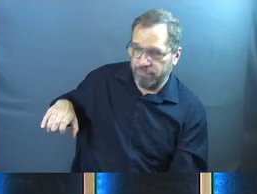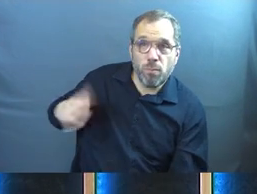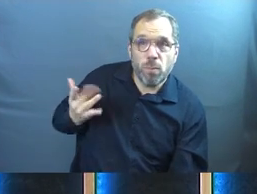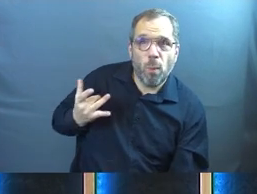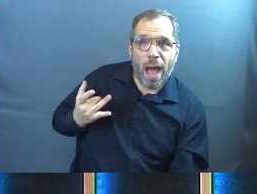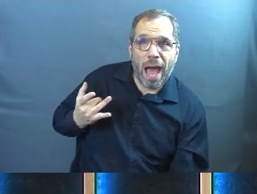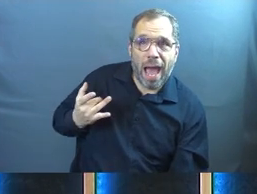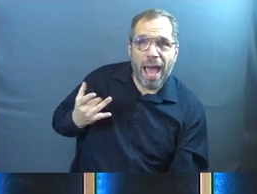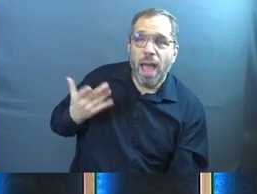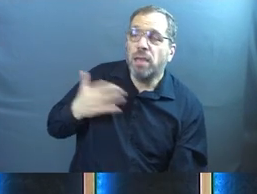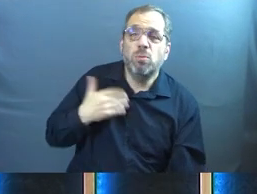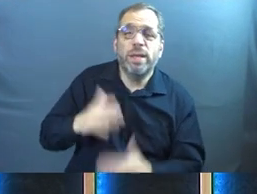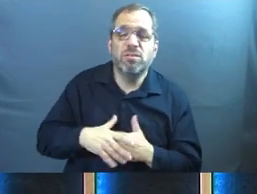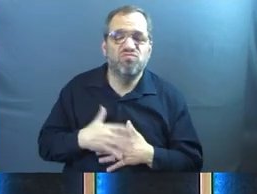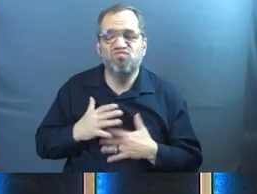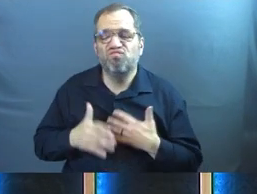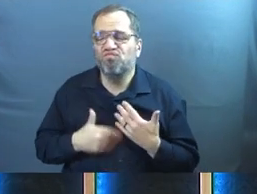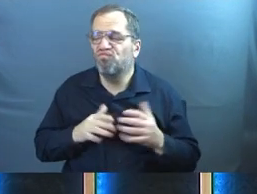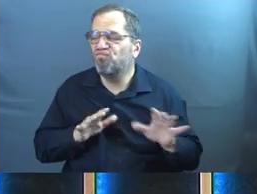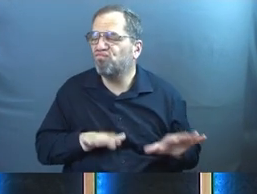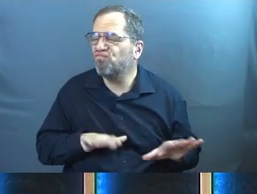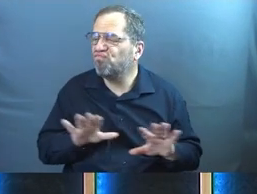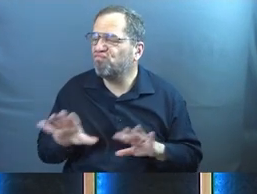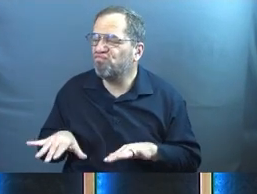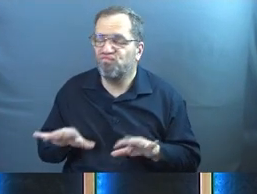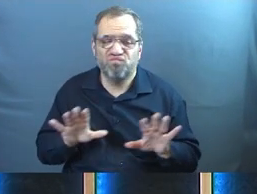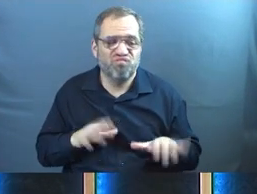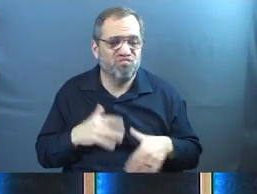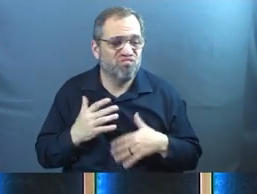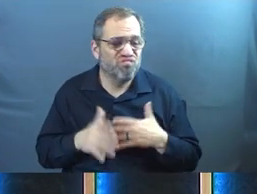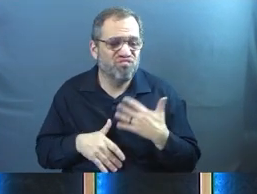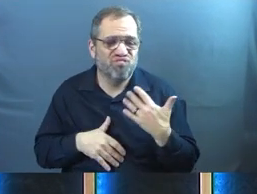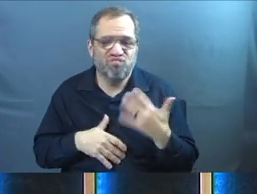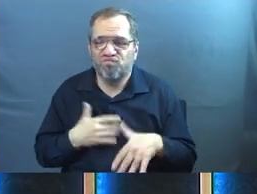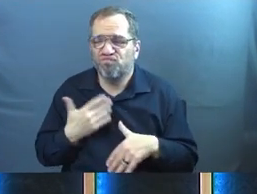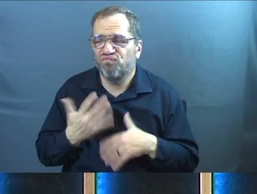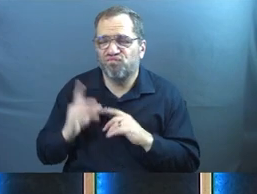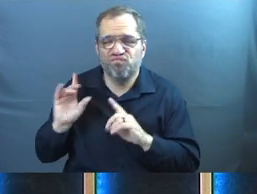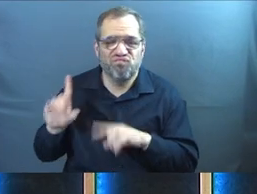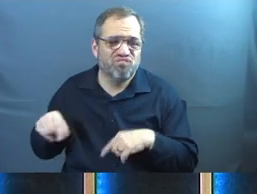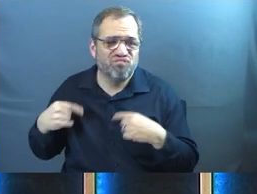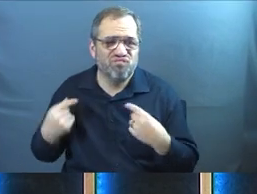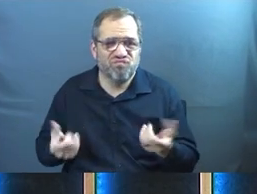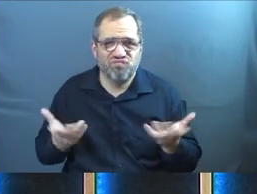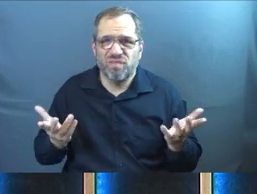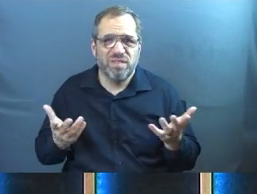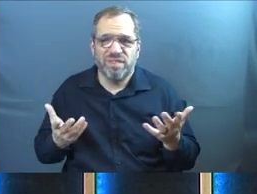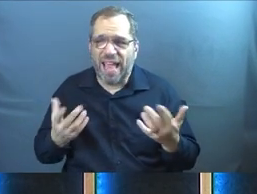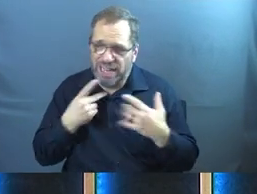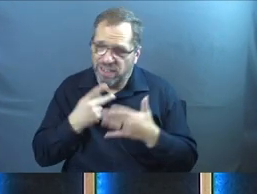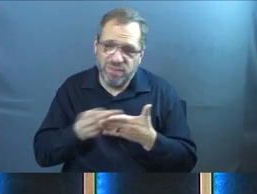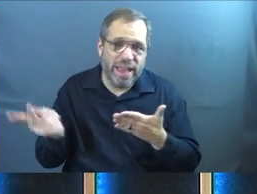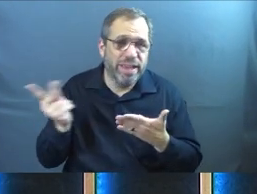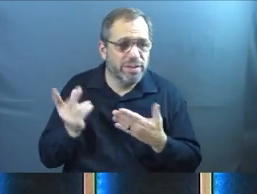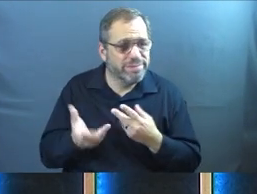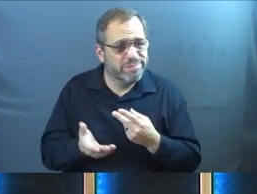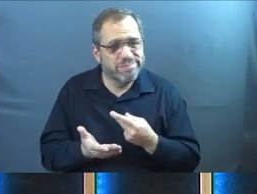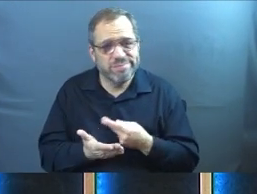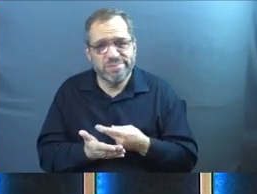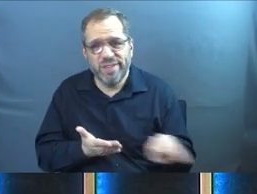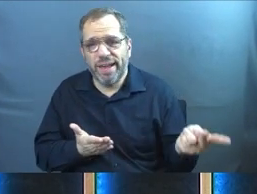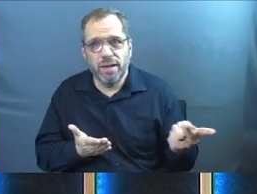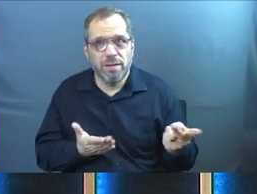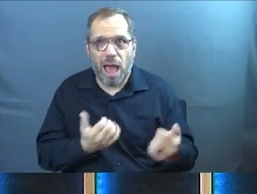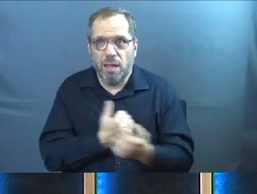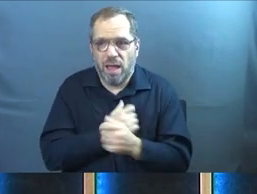Because we can just coast, yes? We can just keep going the way that it's always been. And that hasn't been working for us.